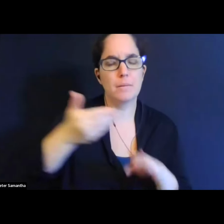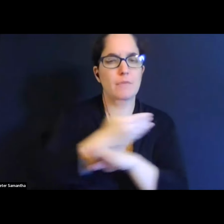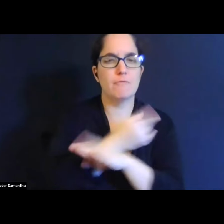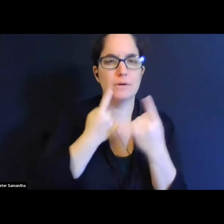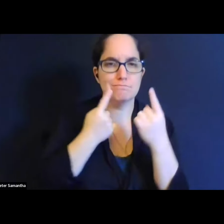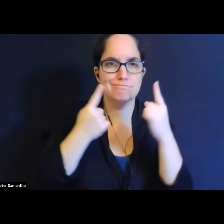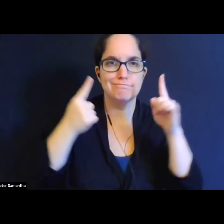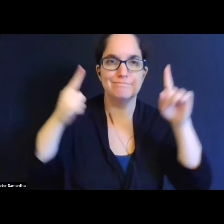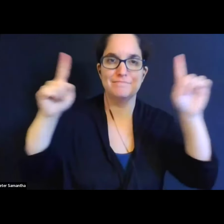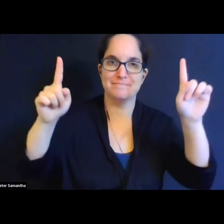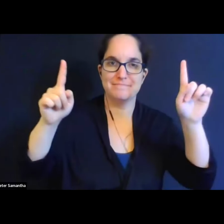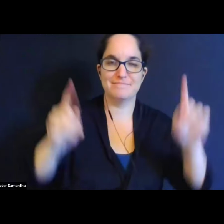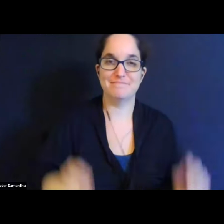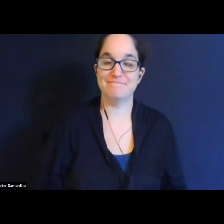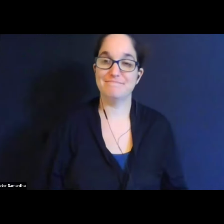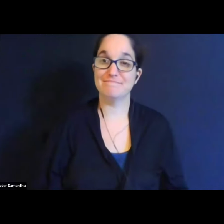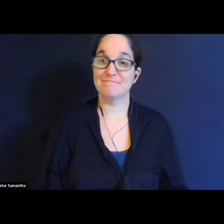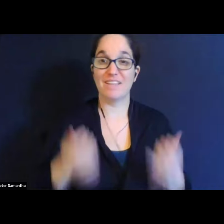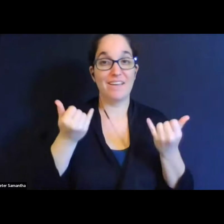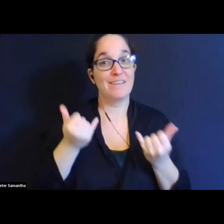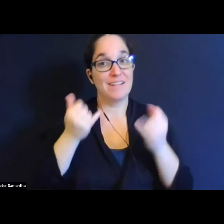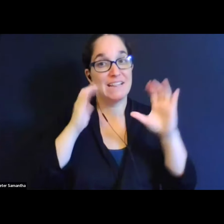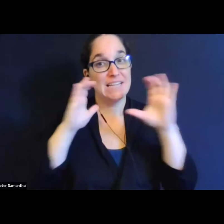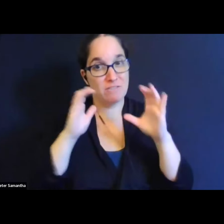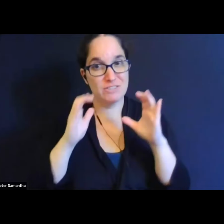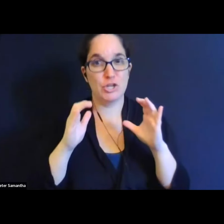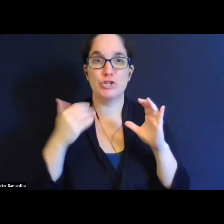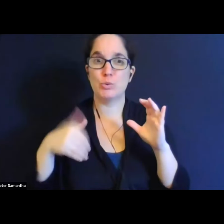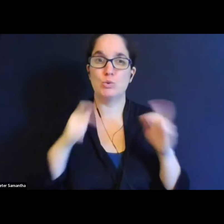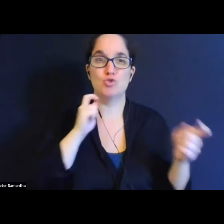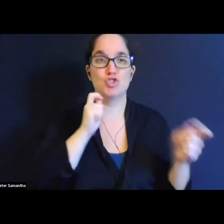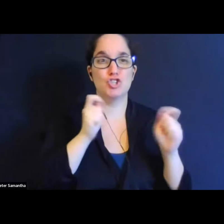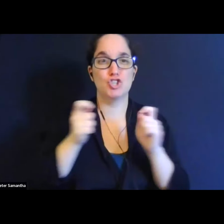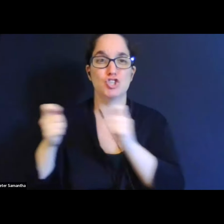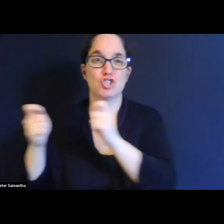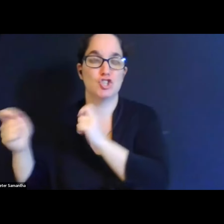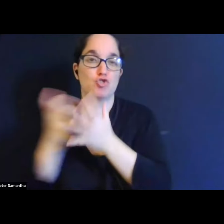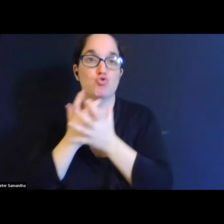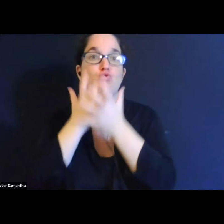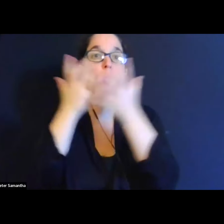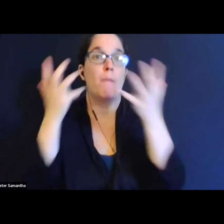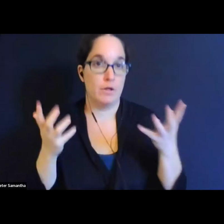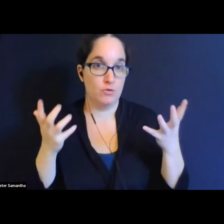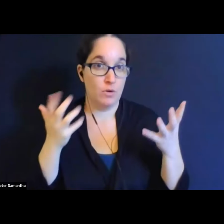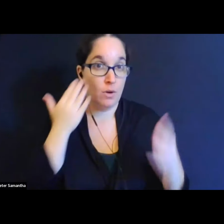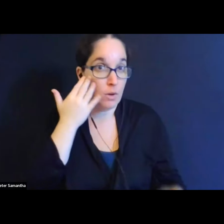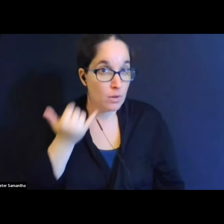And this conversation has changed so rapidly that a lot of the